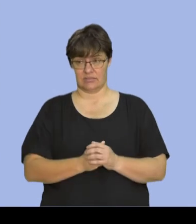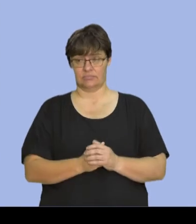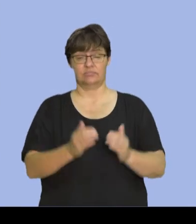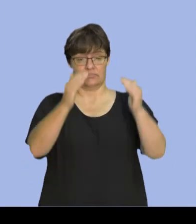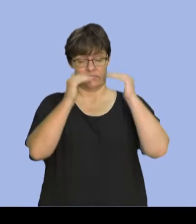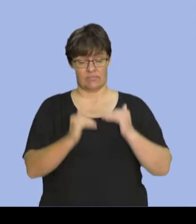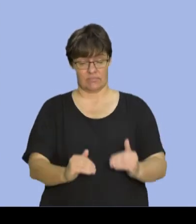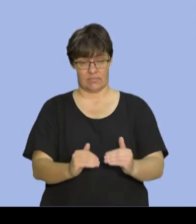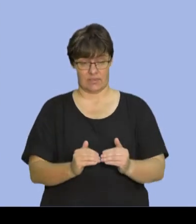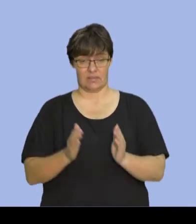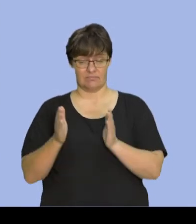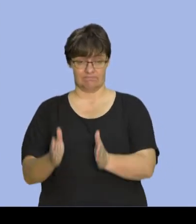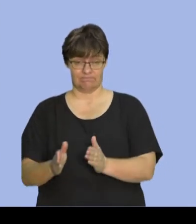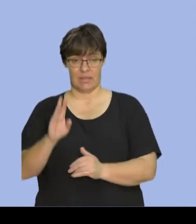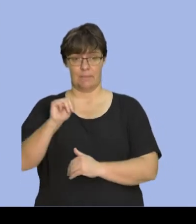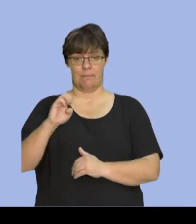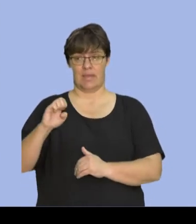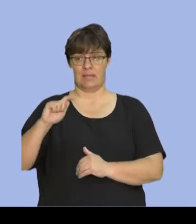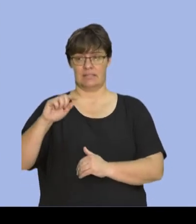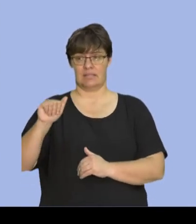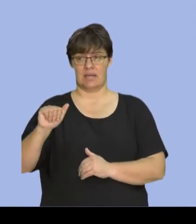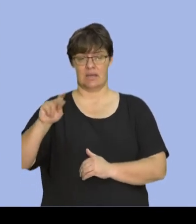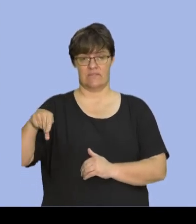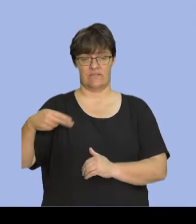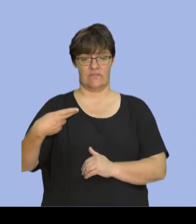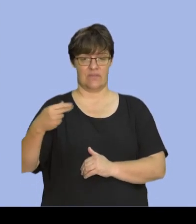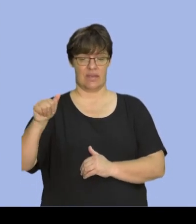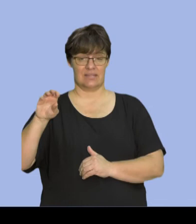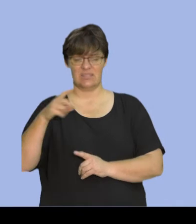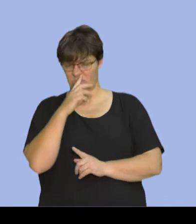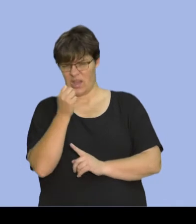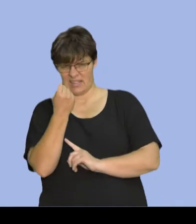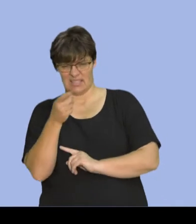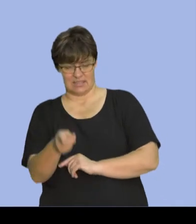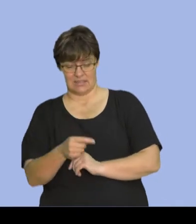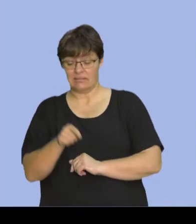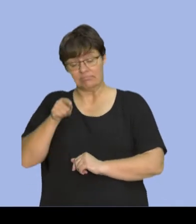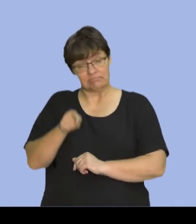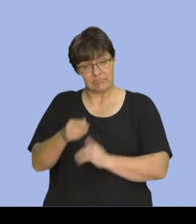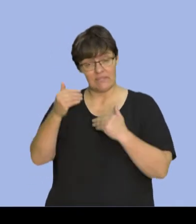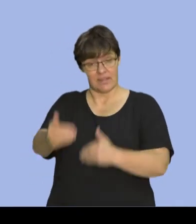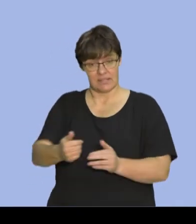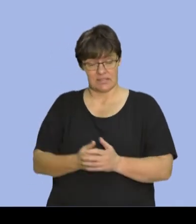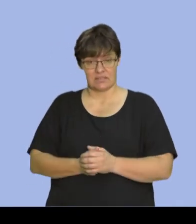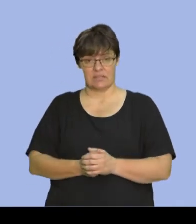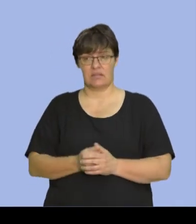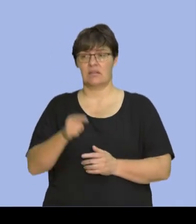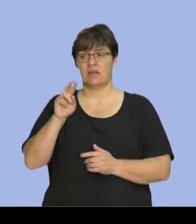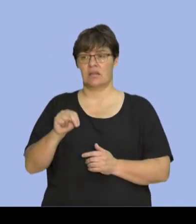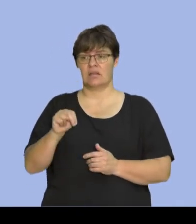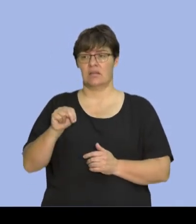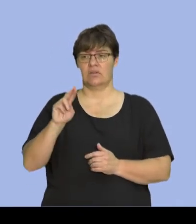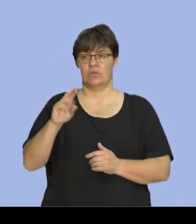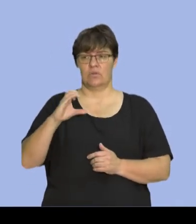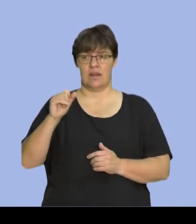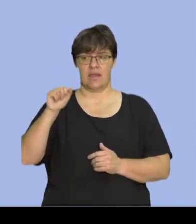As we move on to metaphase, let's try and understand what happens here. So in metaphase, the nuclear membrane